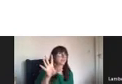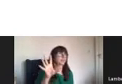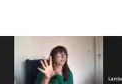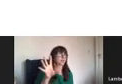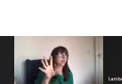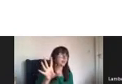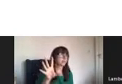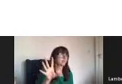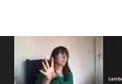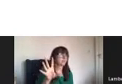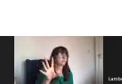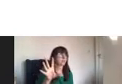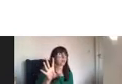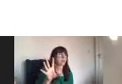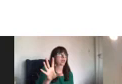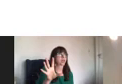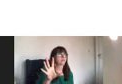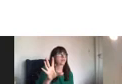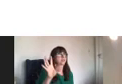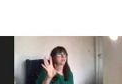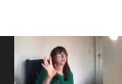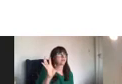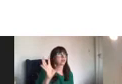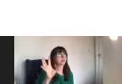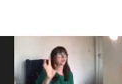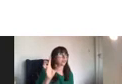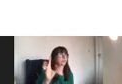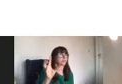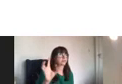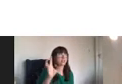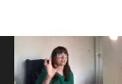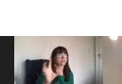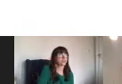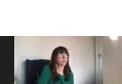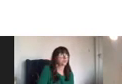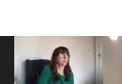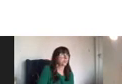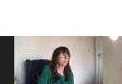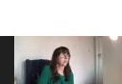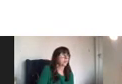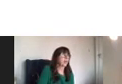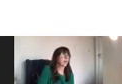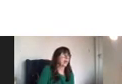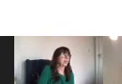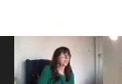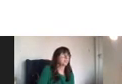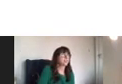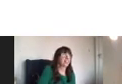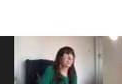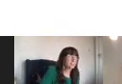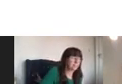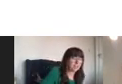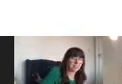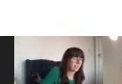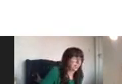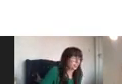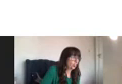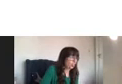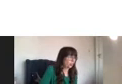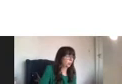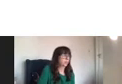their sign language acts because they were recognised in 2015, so they're due their review. And Brazil's